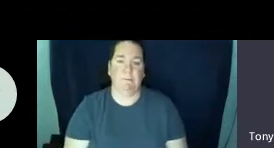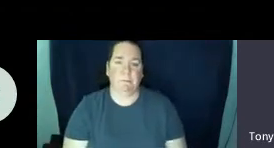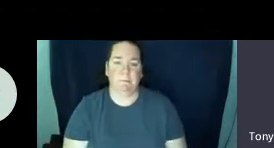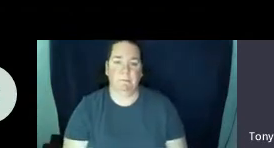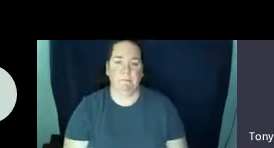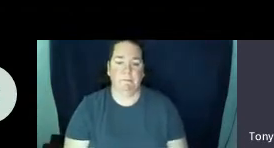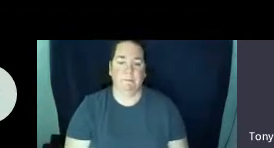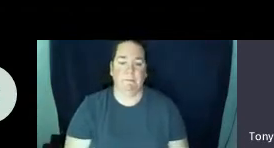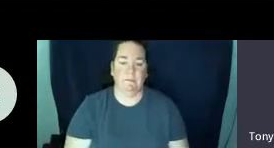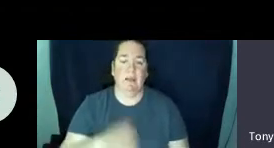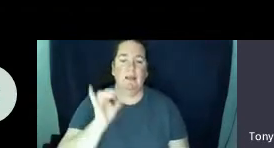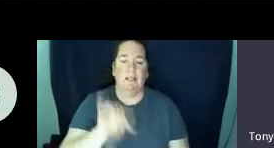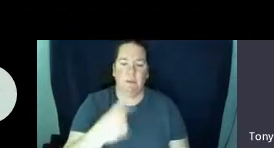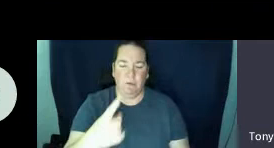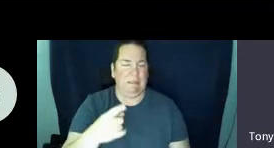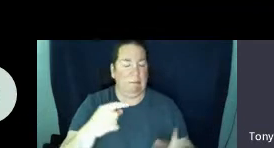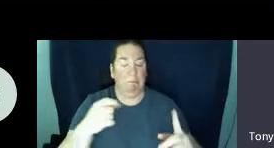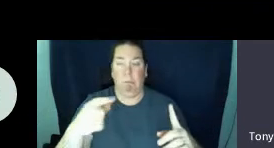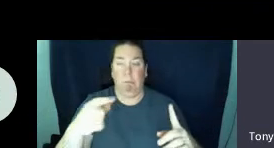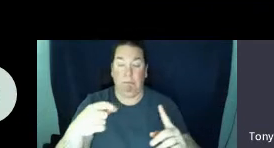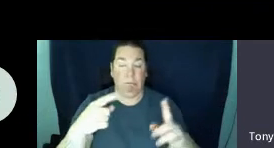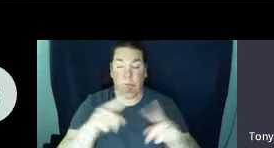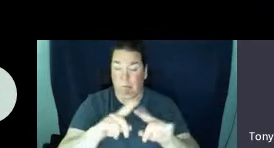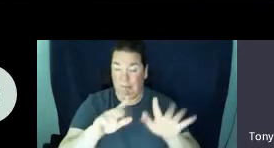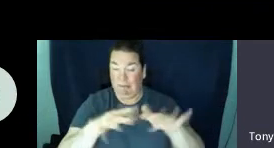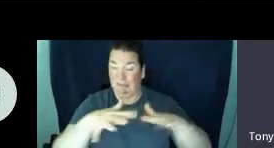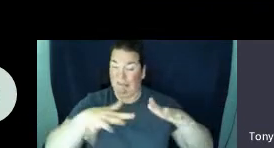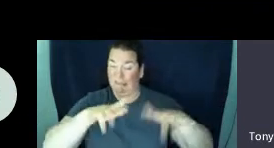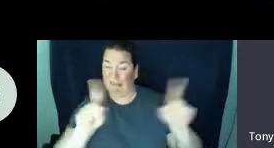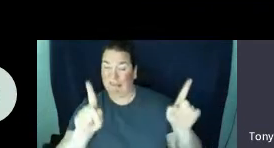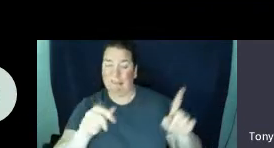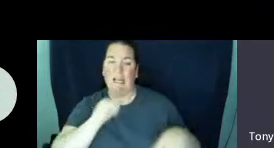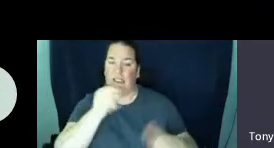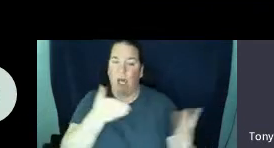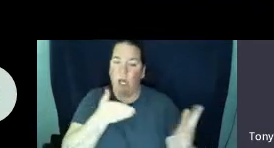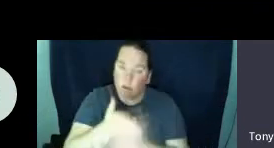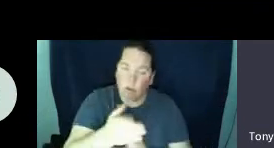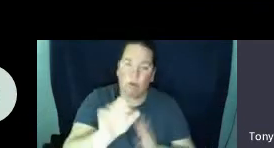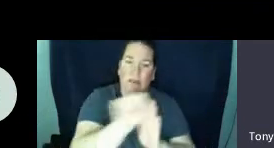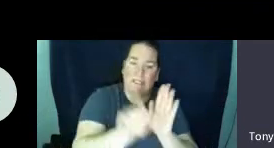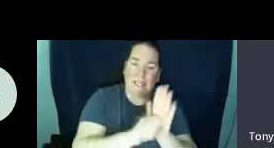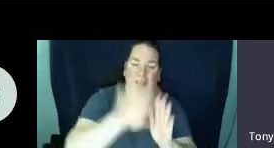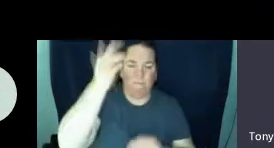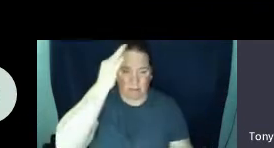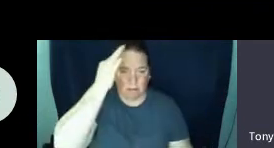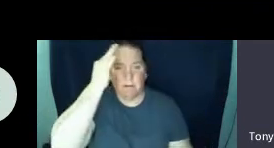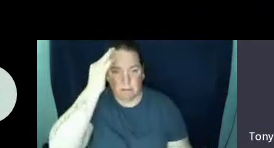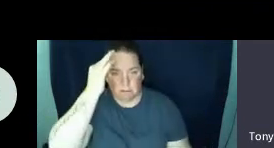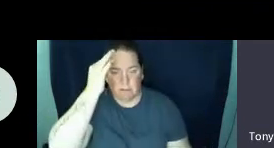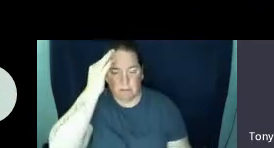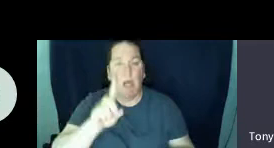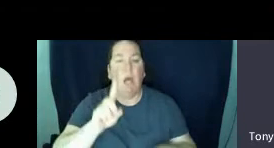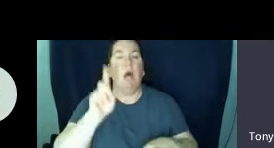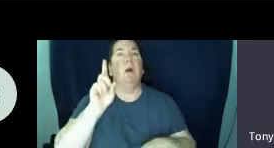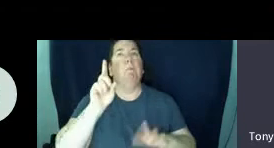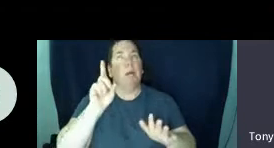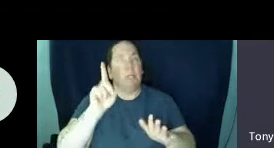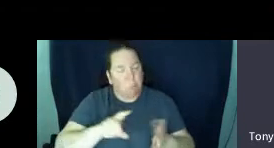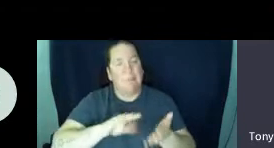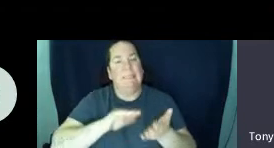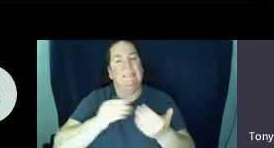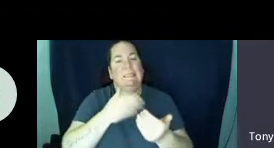one that's a little wonky because it's not allocated through the state and federal government, but that should be really easy to look up. So I